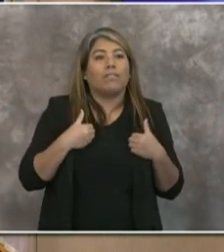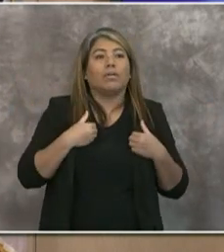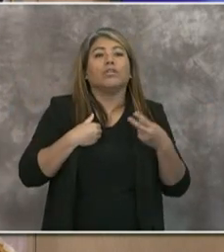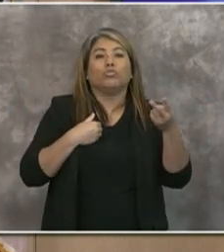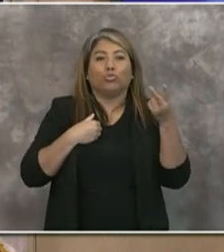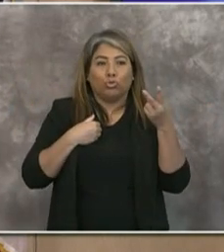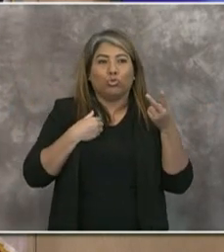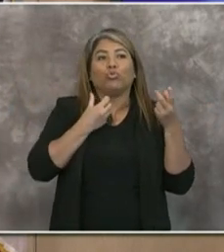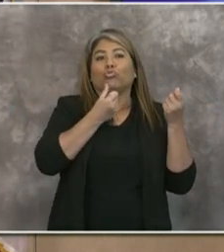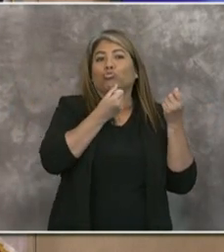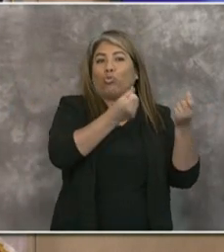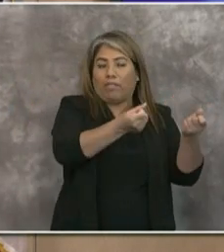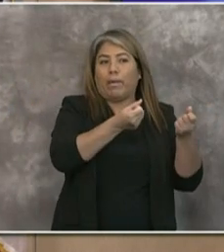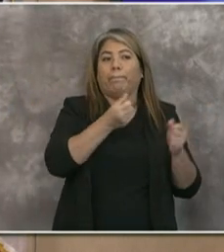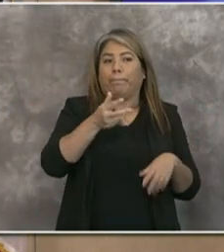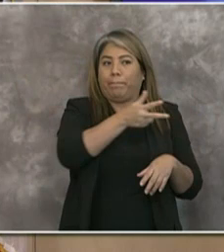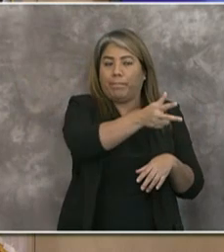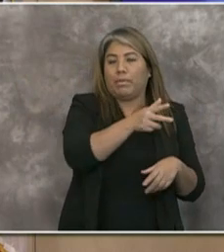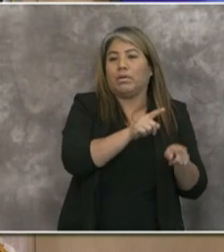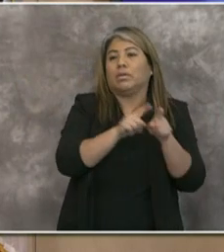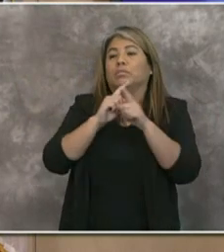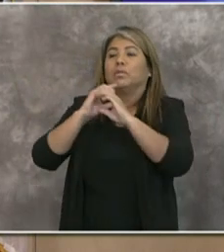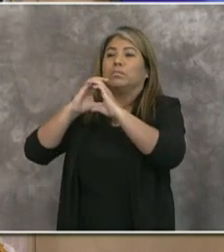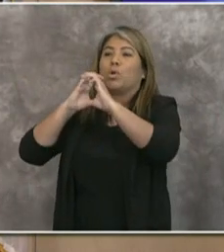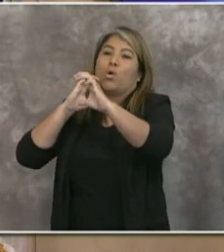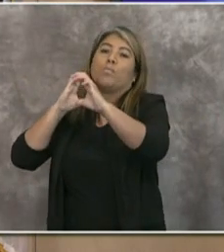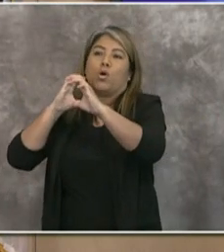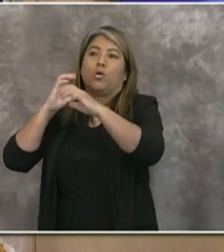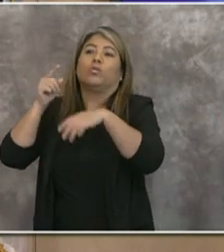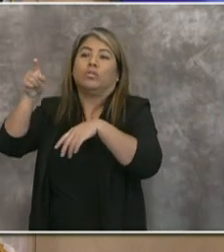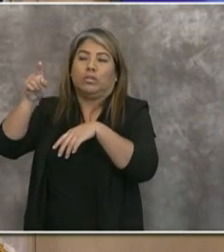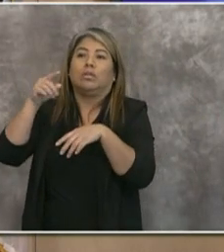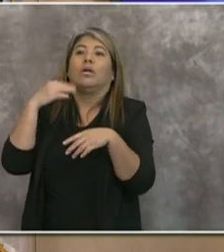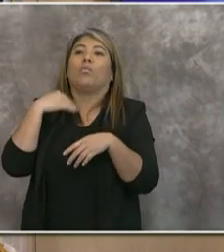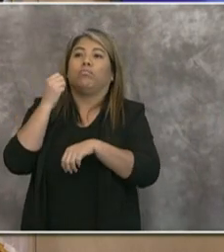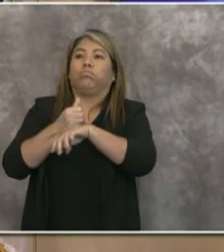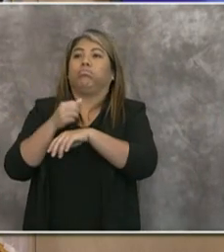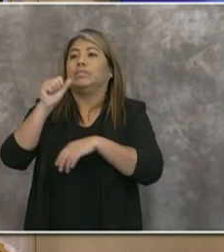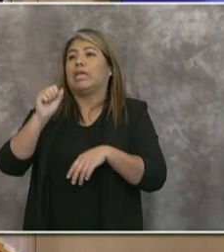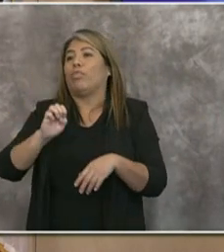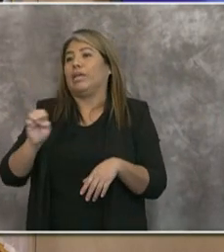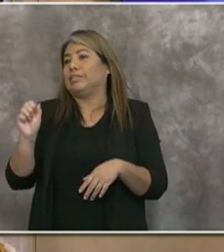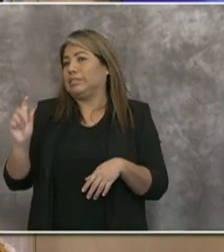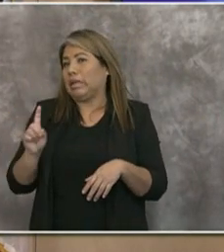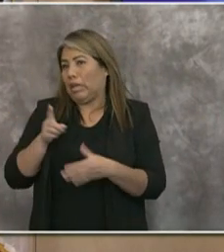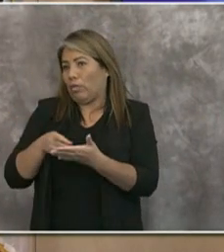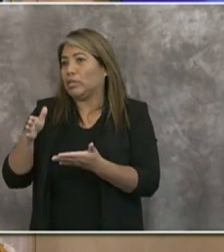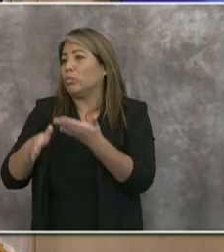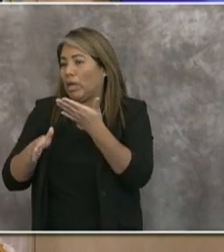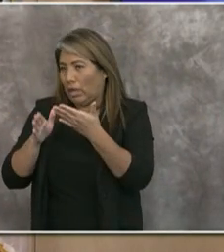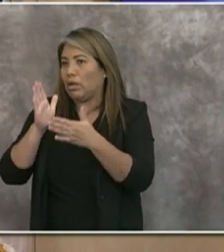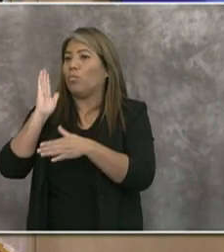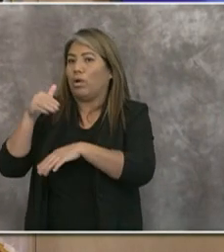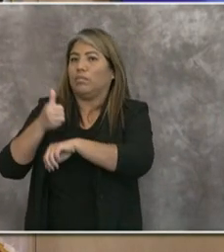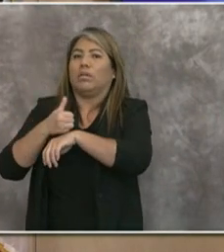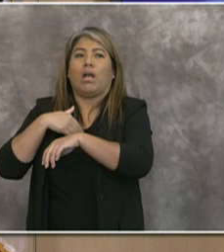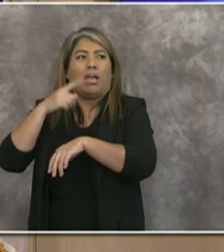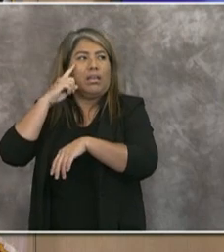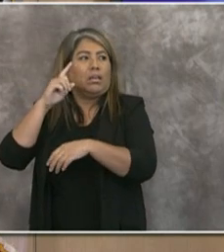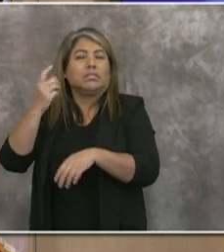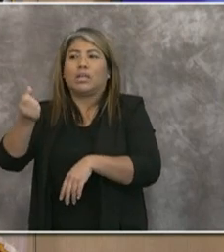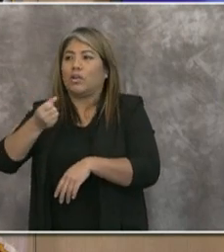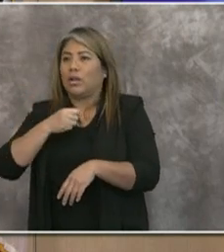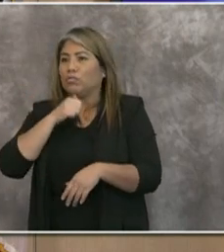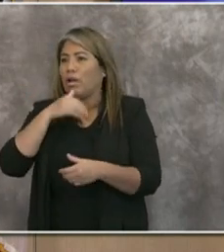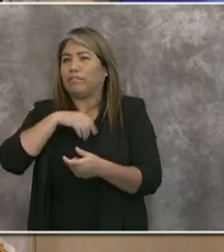as well as a mobile drive-up testing that we will be putting out in southeastern San Diego. this weekend, I believe on Saturday. I don't have the